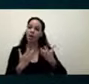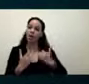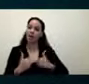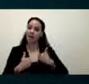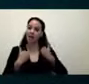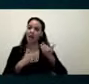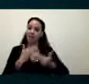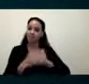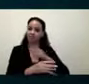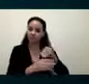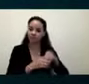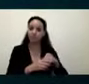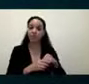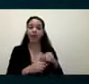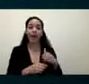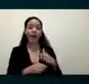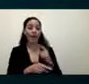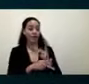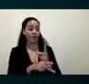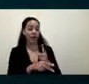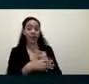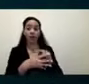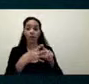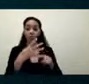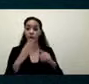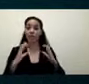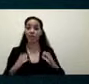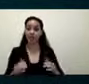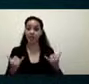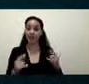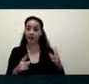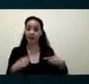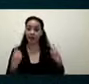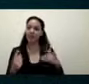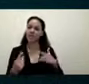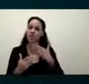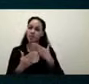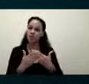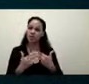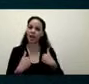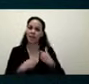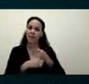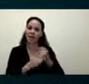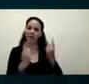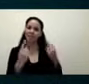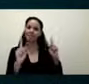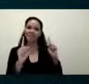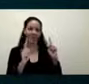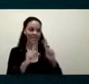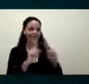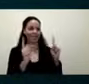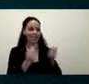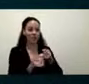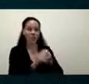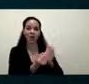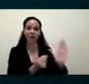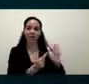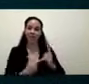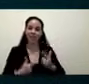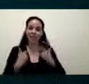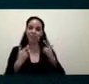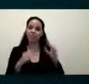4 clients, and it feels good knowing that I am making a difference in their lives by giving them the gift of care so that they can